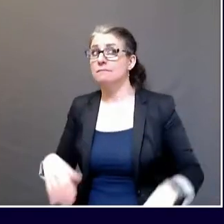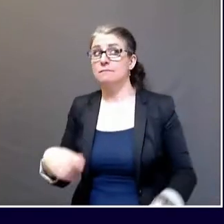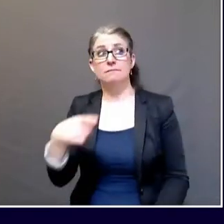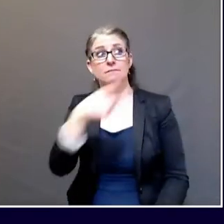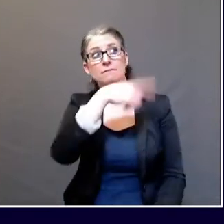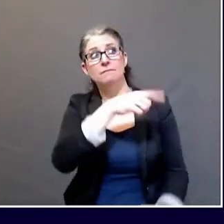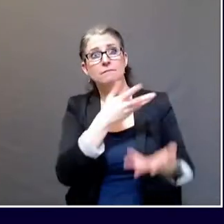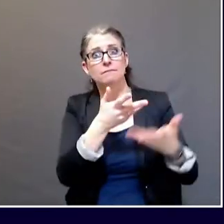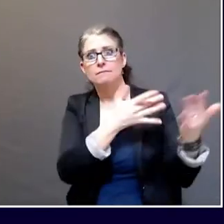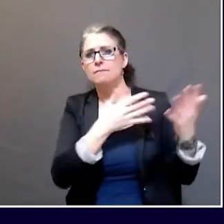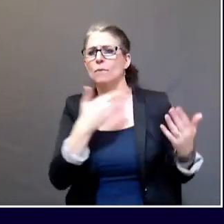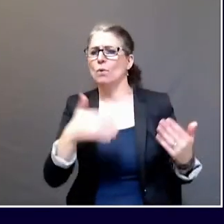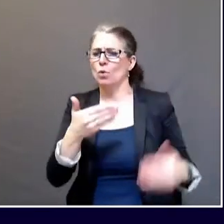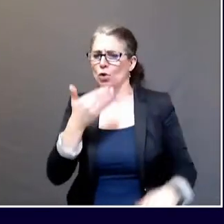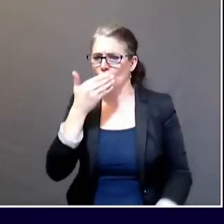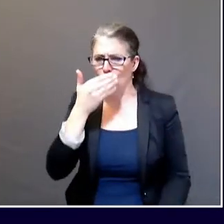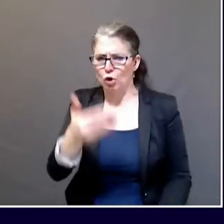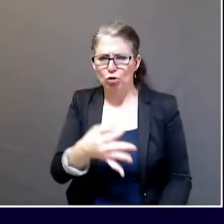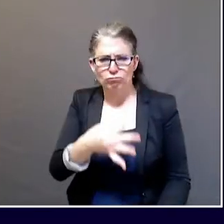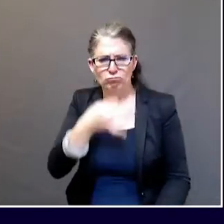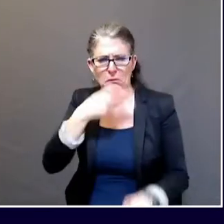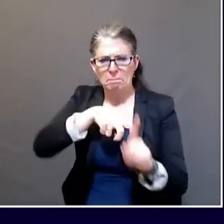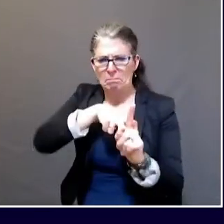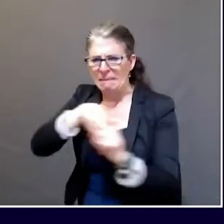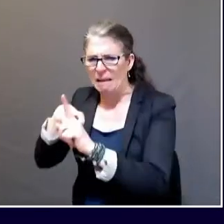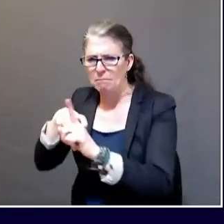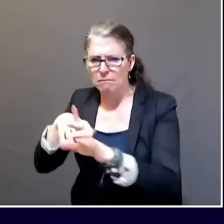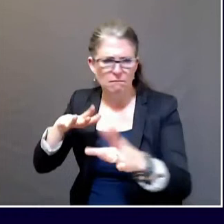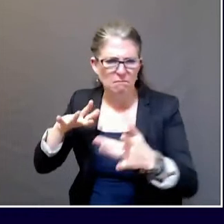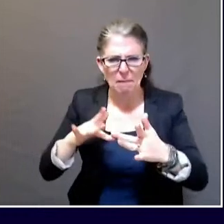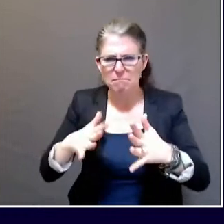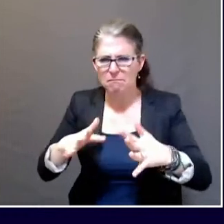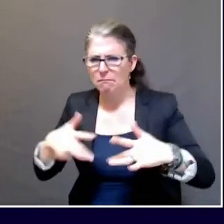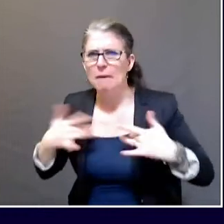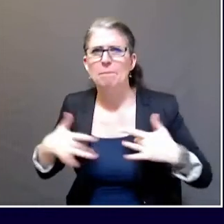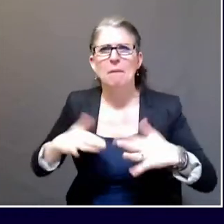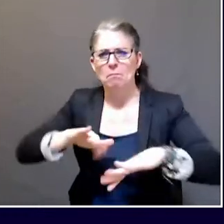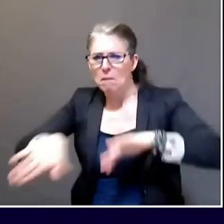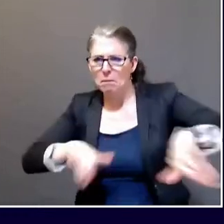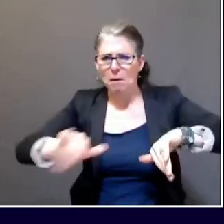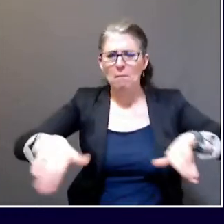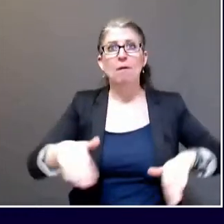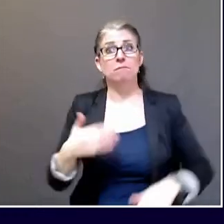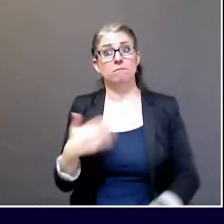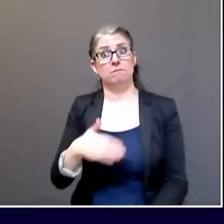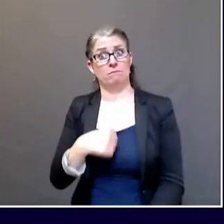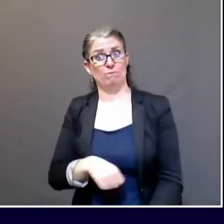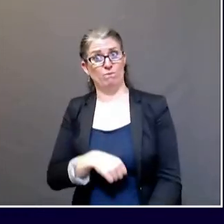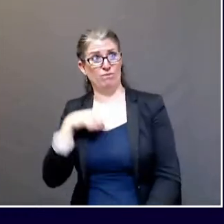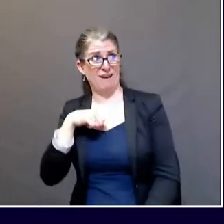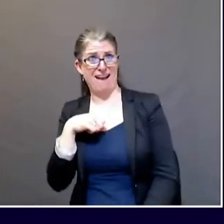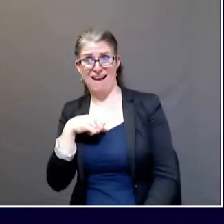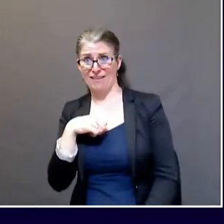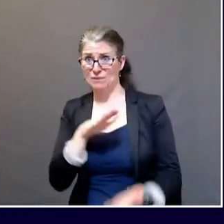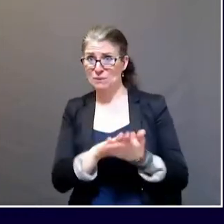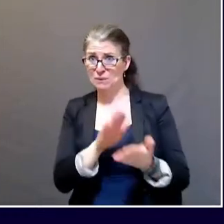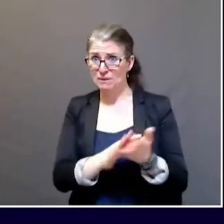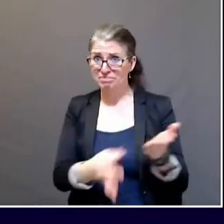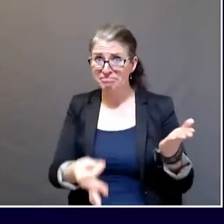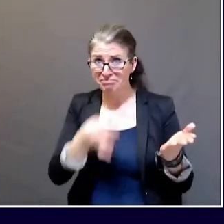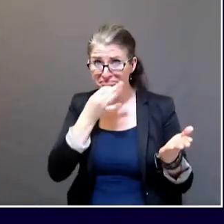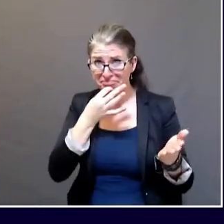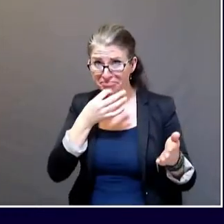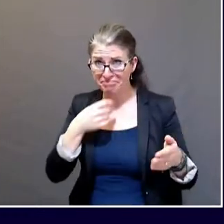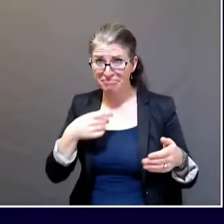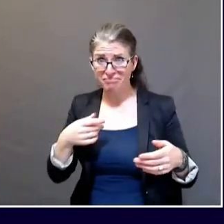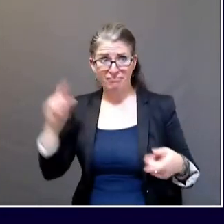terms of keeping the rate of COVID-19 among people in schools at a rate that last time we checked was about